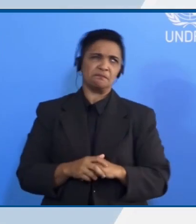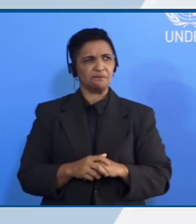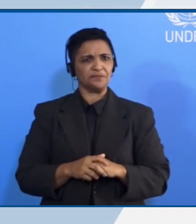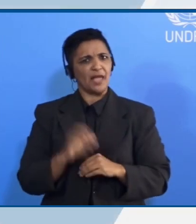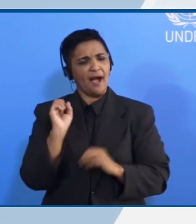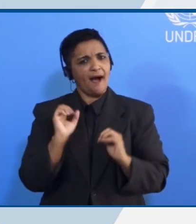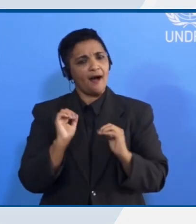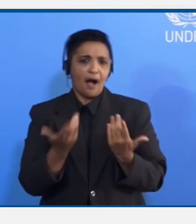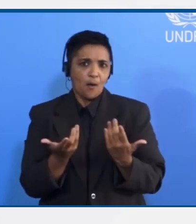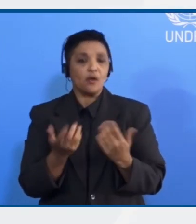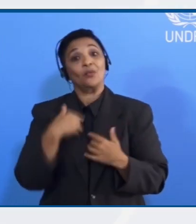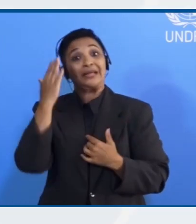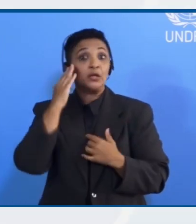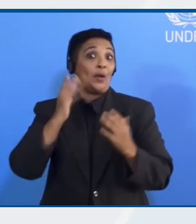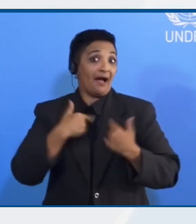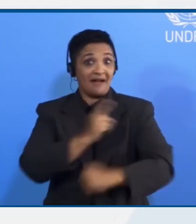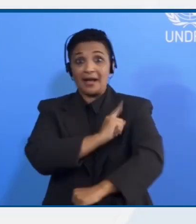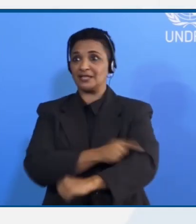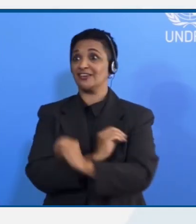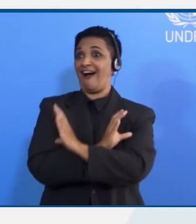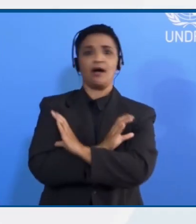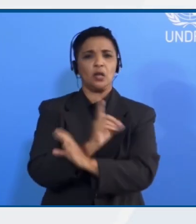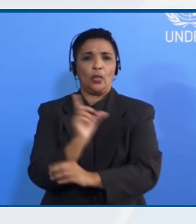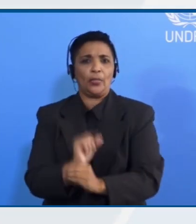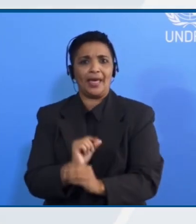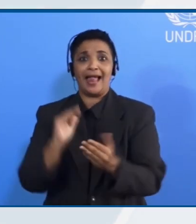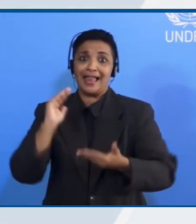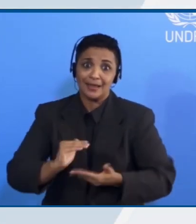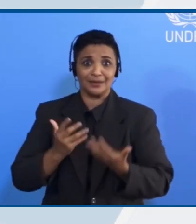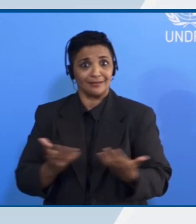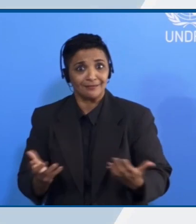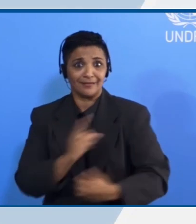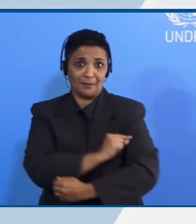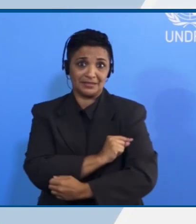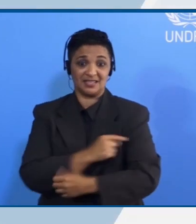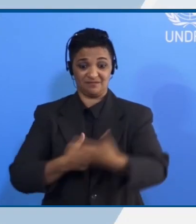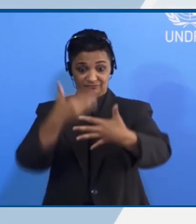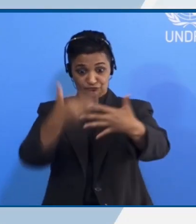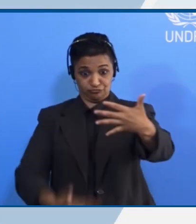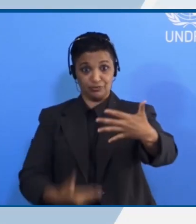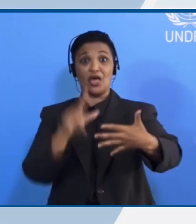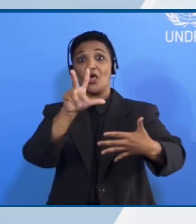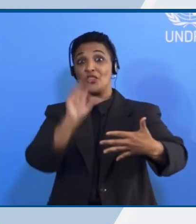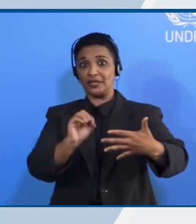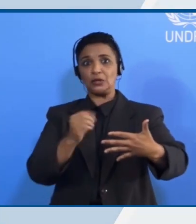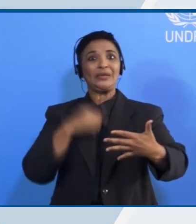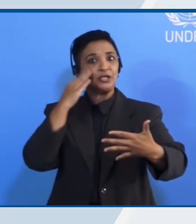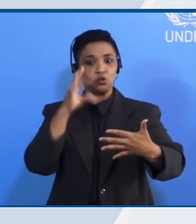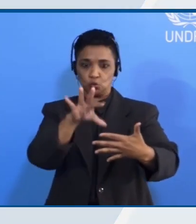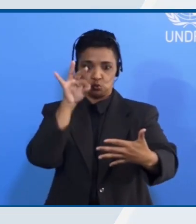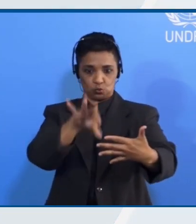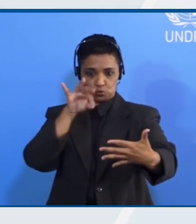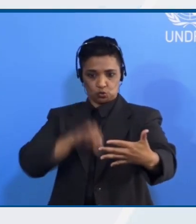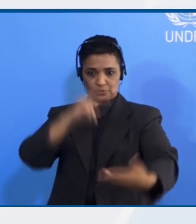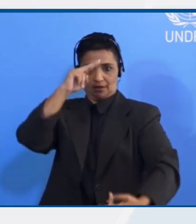have limited fiscal capacity. We need to prioritize out of this list of 30 projects. We need to prioritize which ones. How